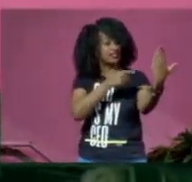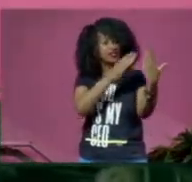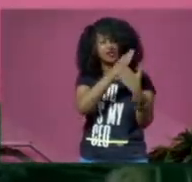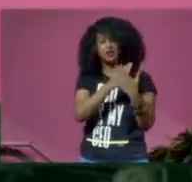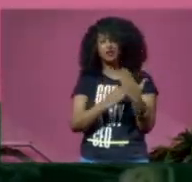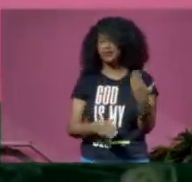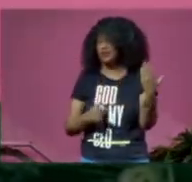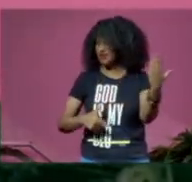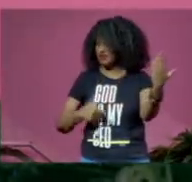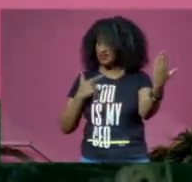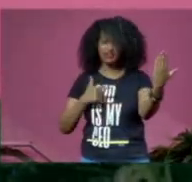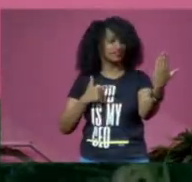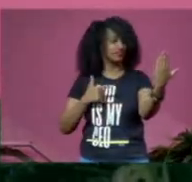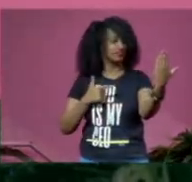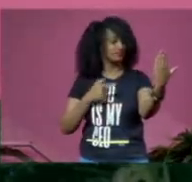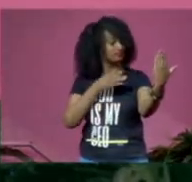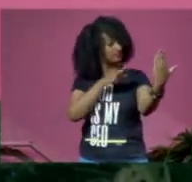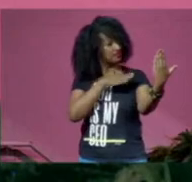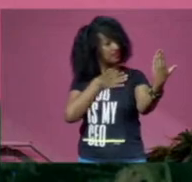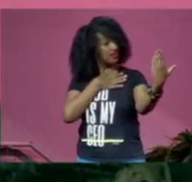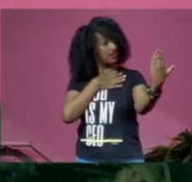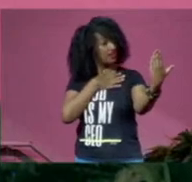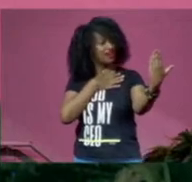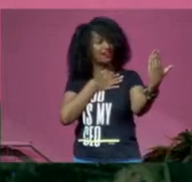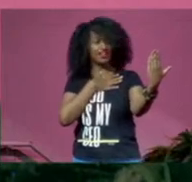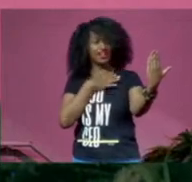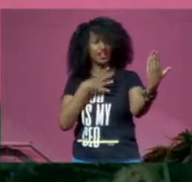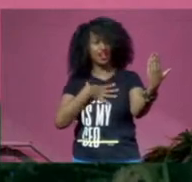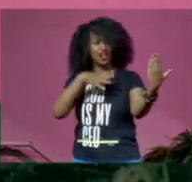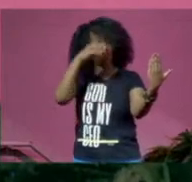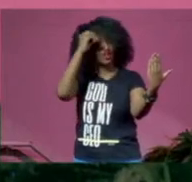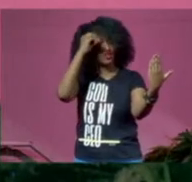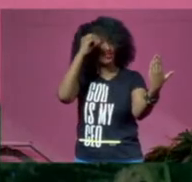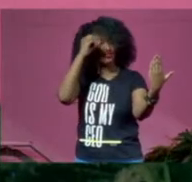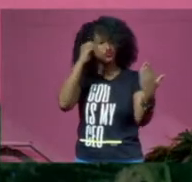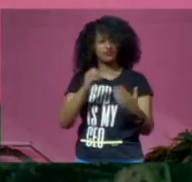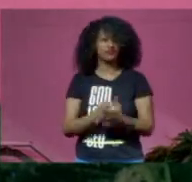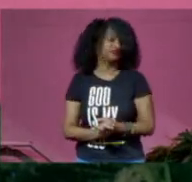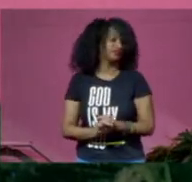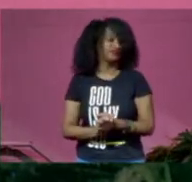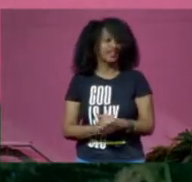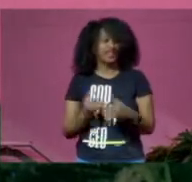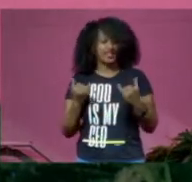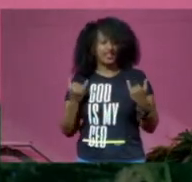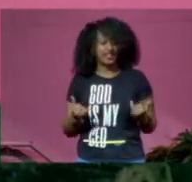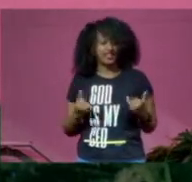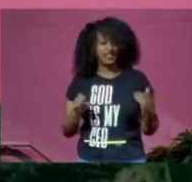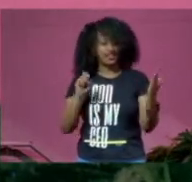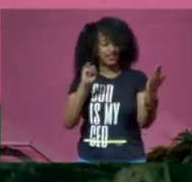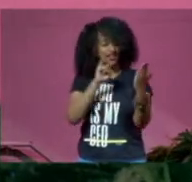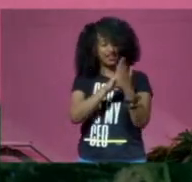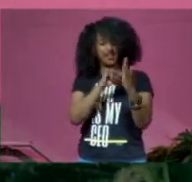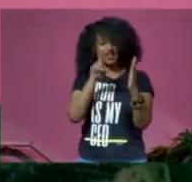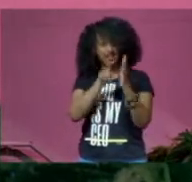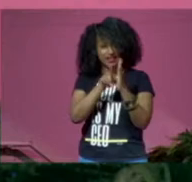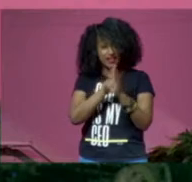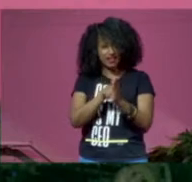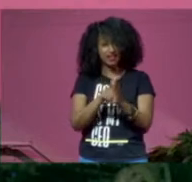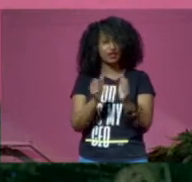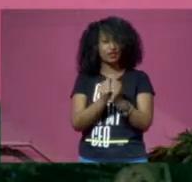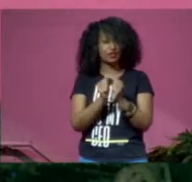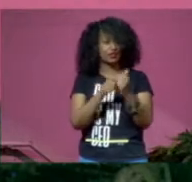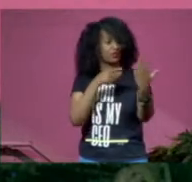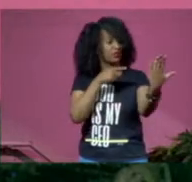important according to Lacan because that the infant in that stage identifies with the mirror. And if they don't, something